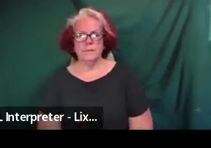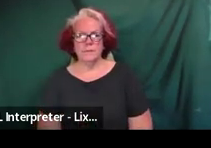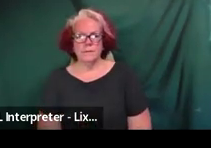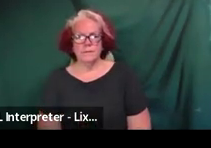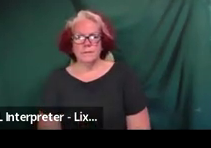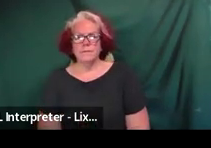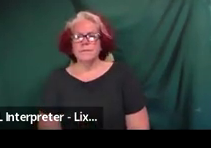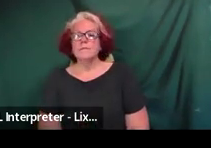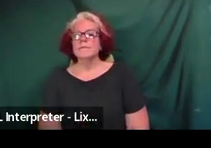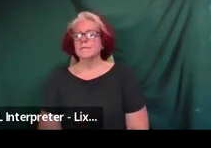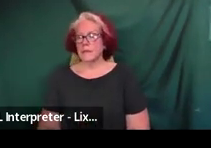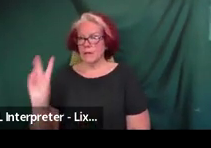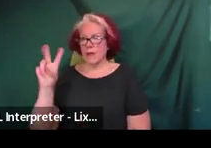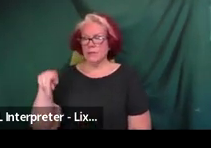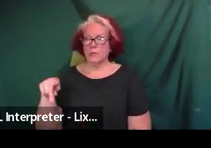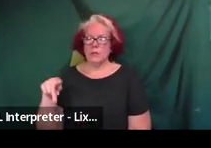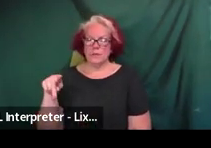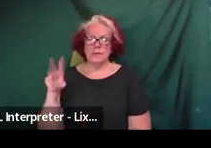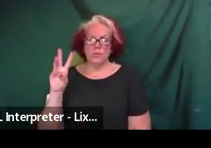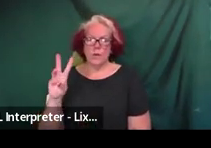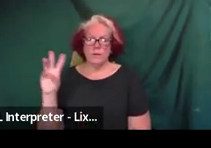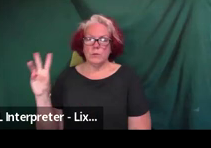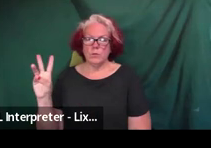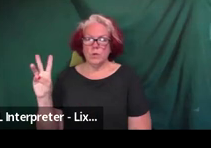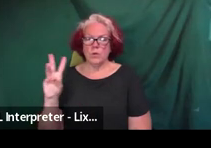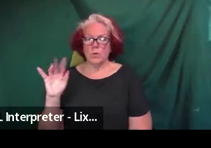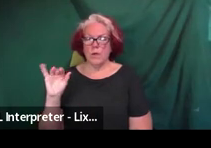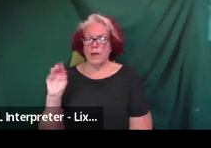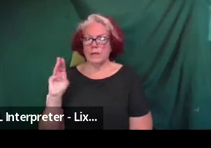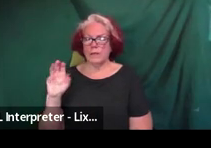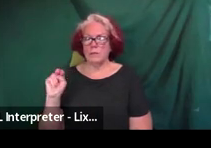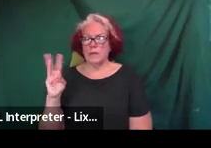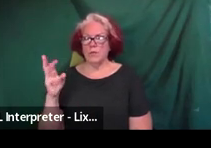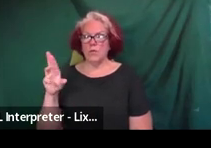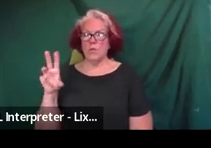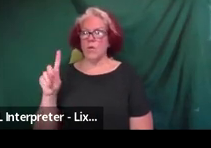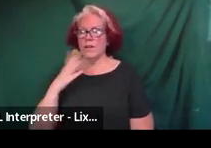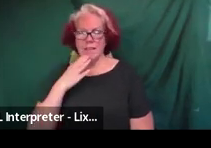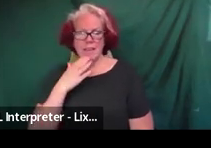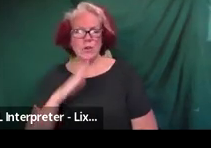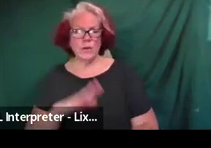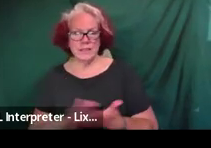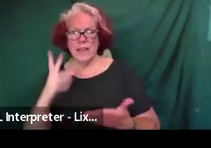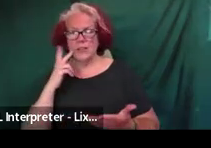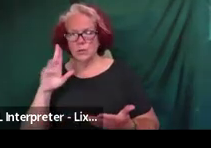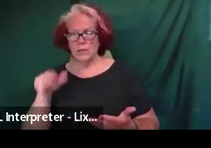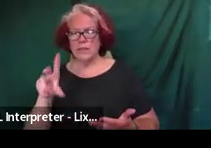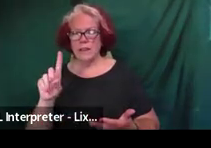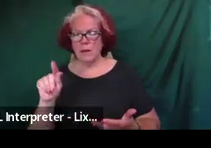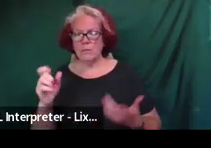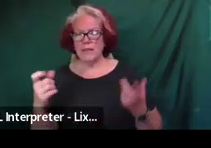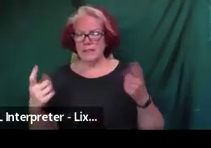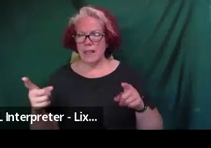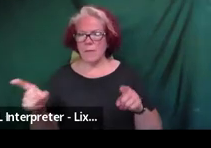Go ahead, Vice President Weissman Ward. Thank you. And it's nice to see the updates happening. And it's nice to see you both